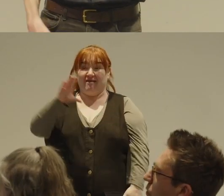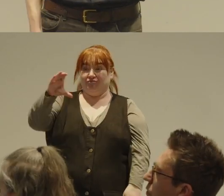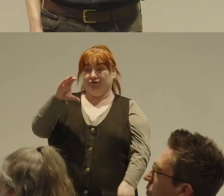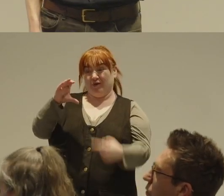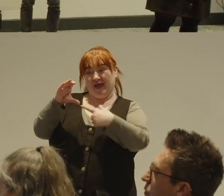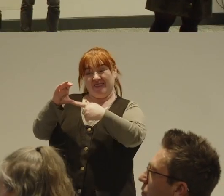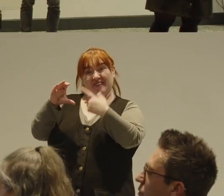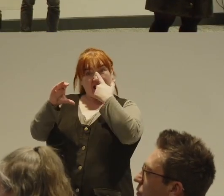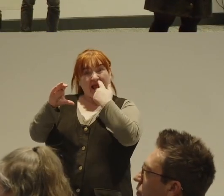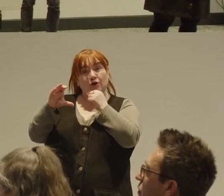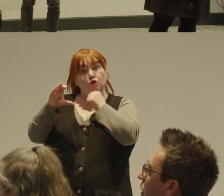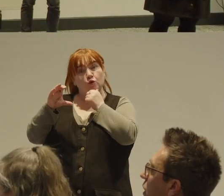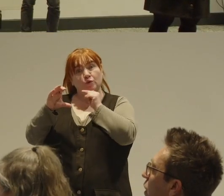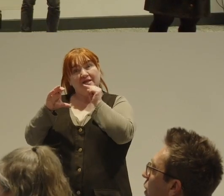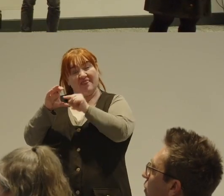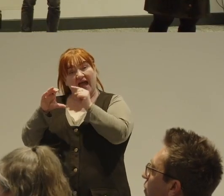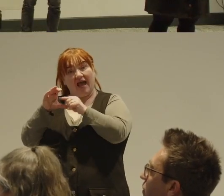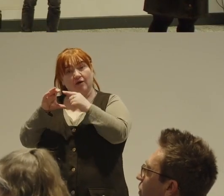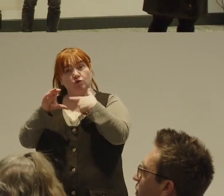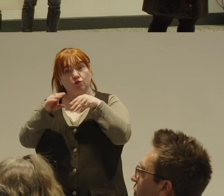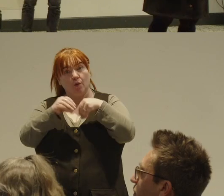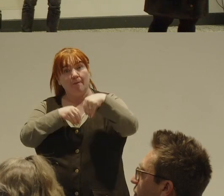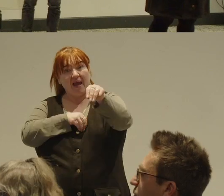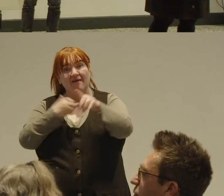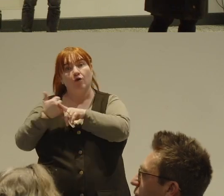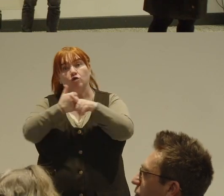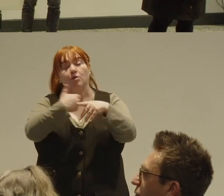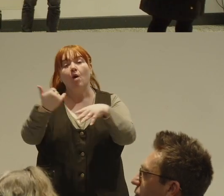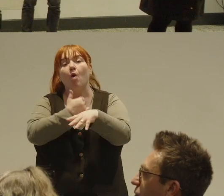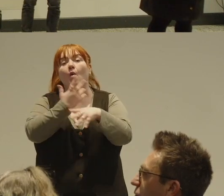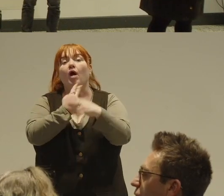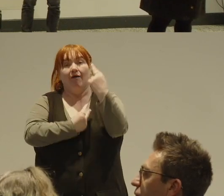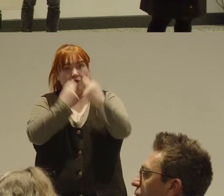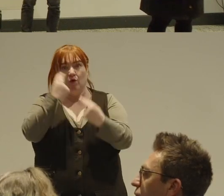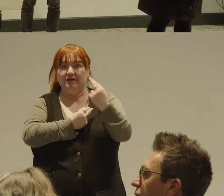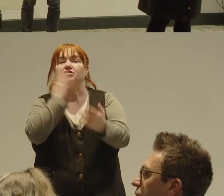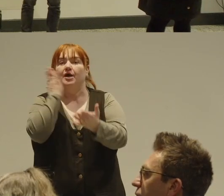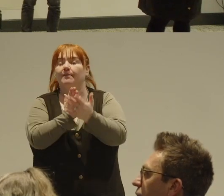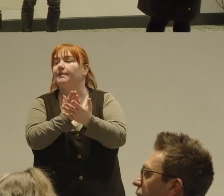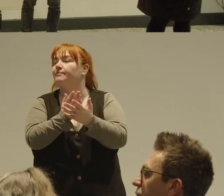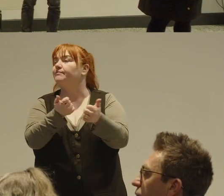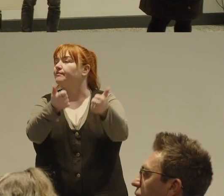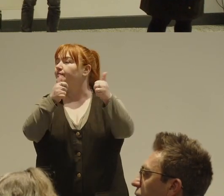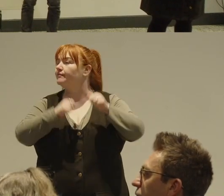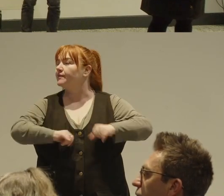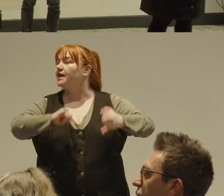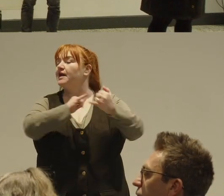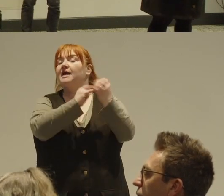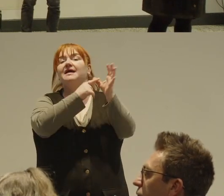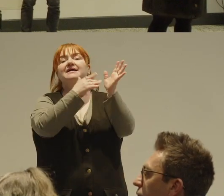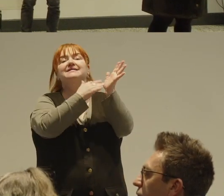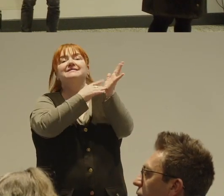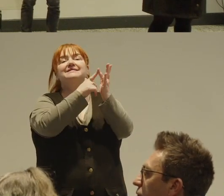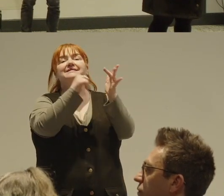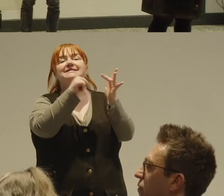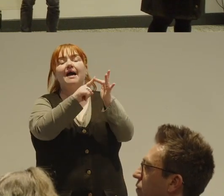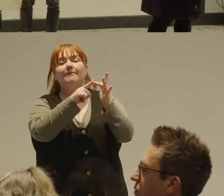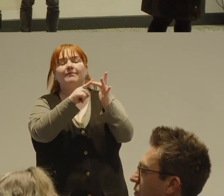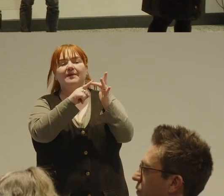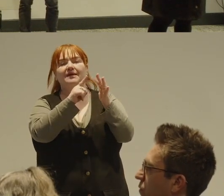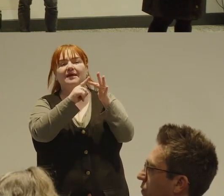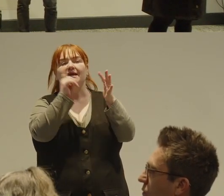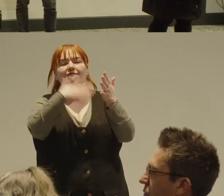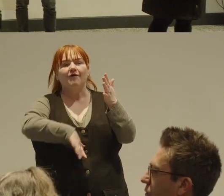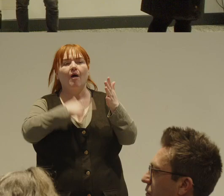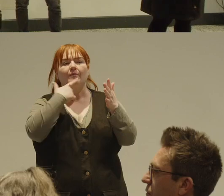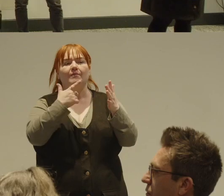question, Curry. Okay, one more from online. Cool, yeah. Sammy from Hijinks Theatre says, does the